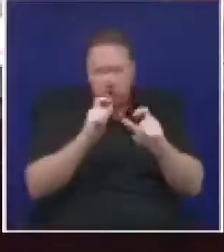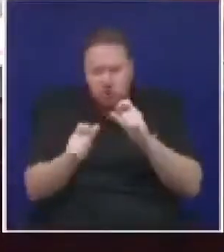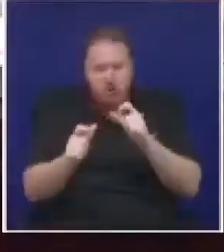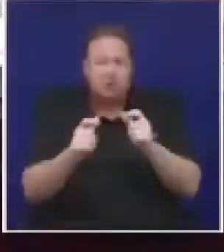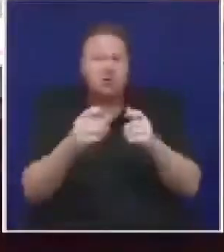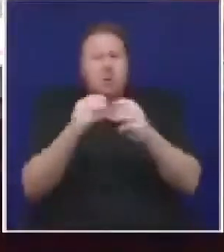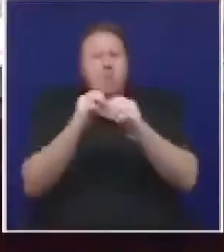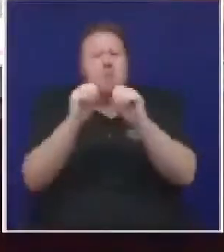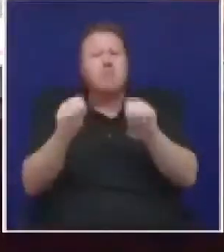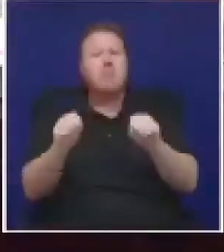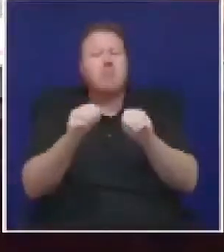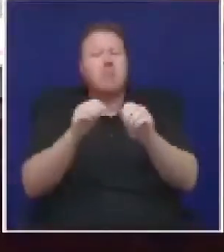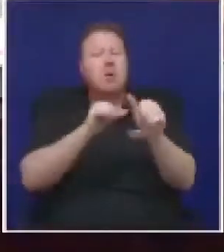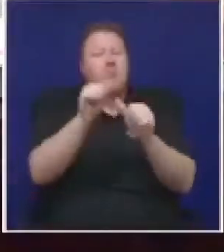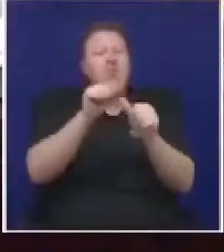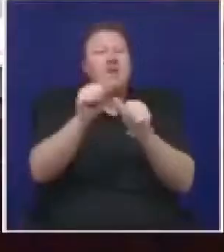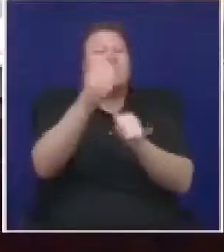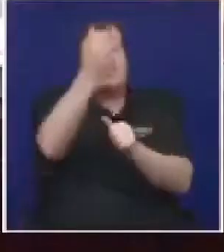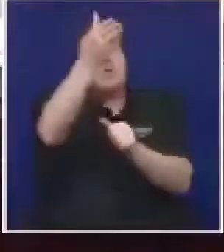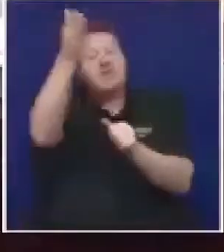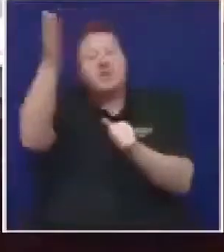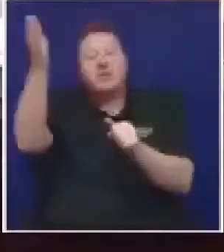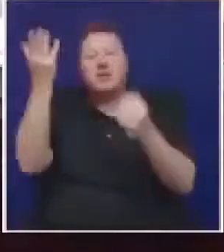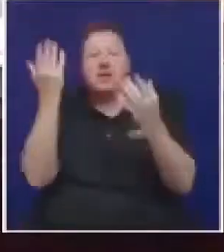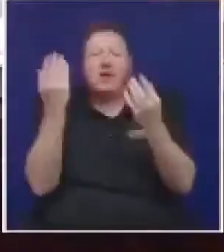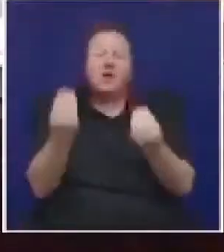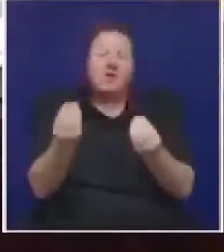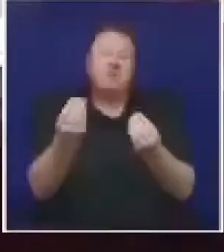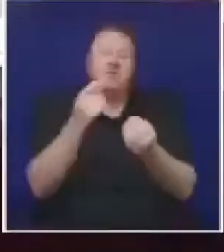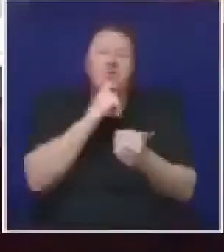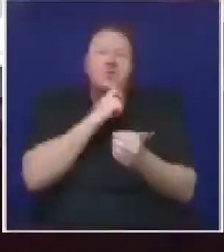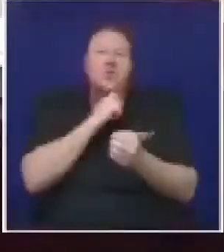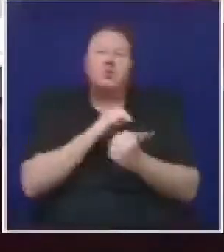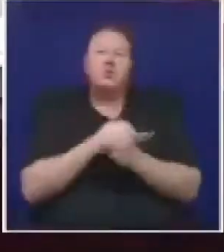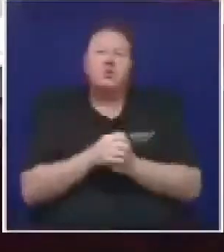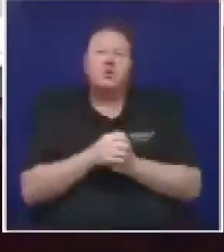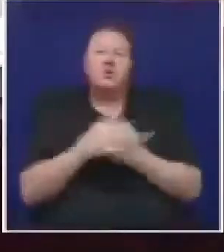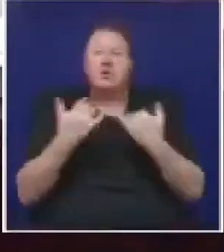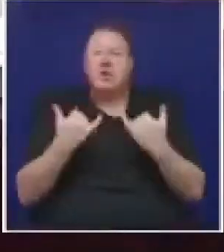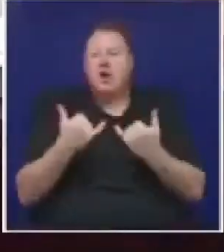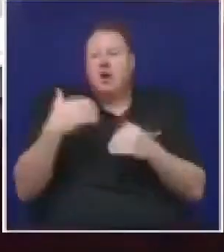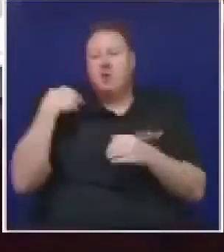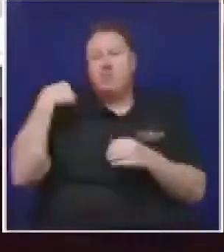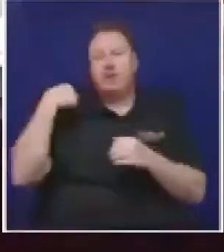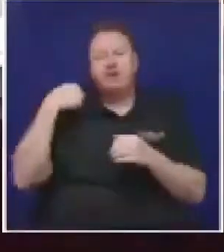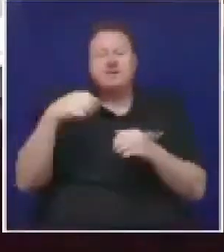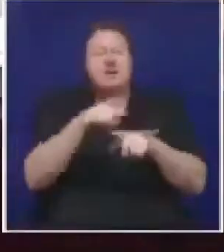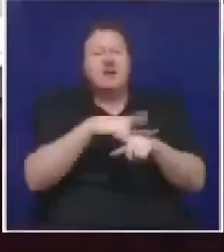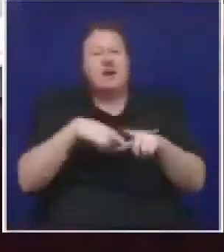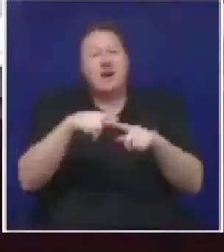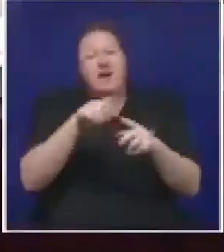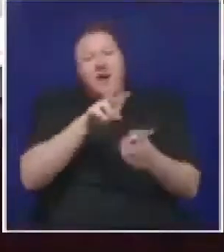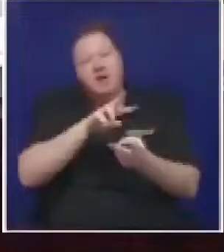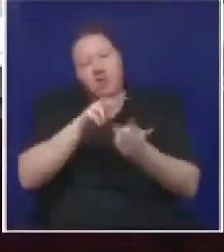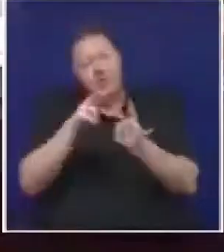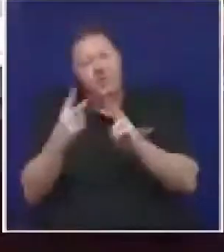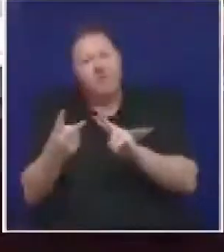models elsewhere that we can use. Currently, the Minister of Land Reform